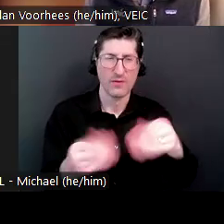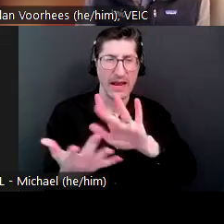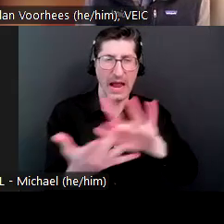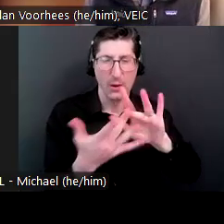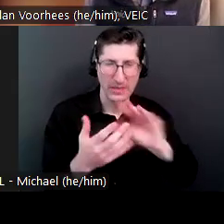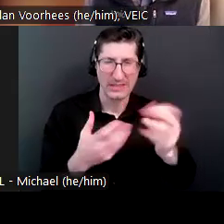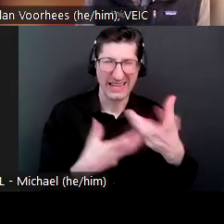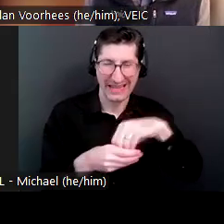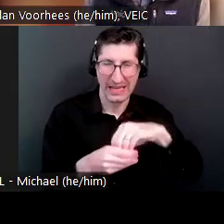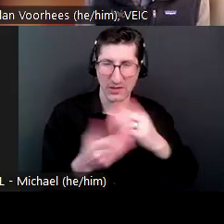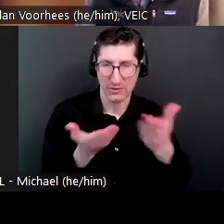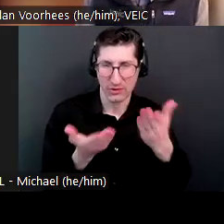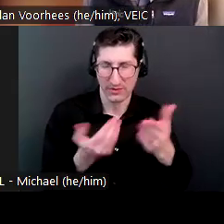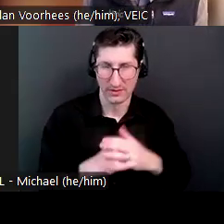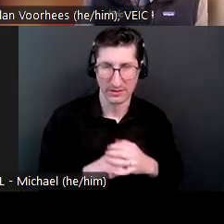So I'll wrap up